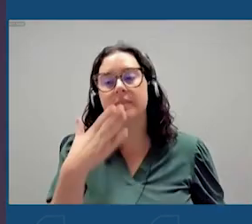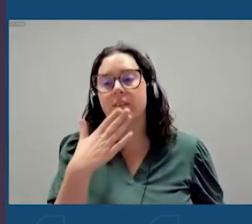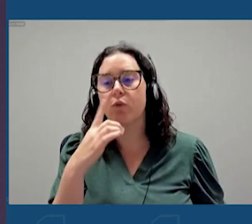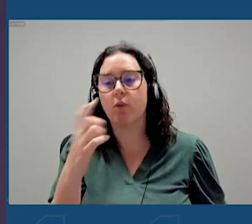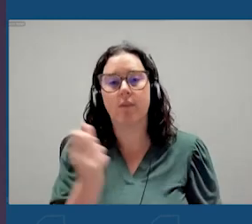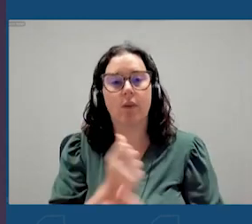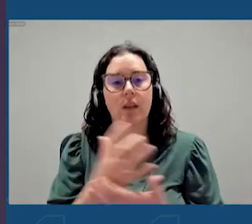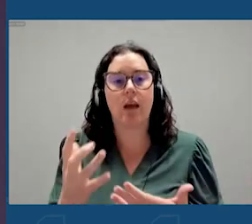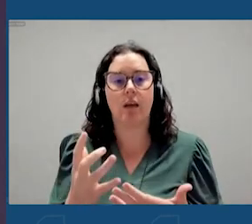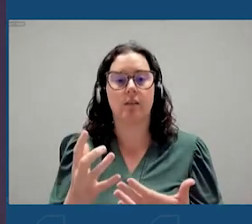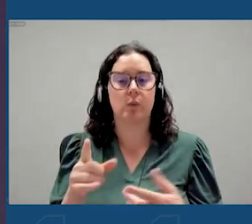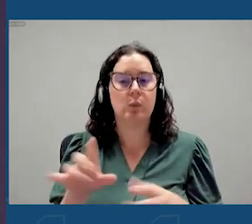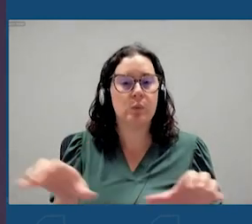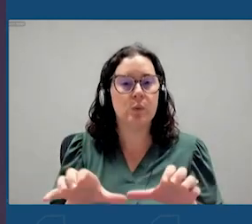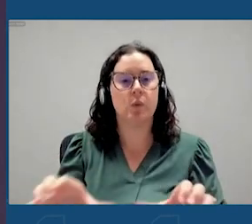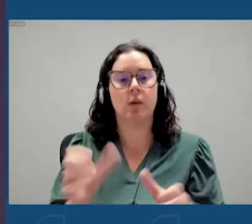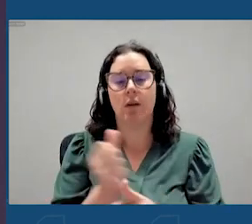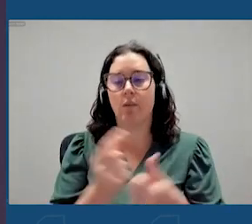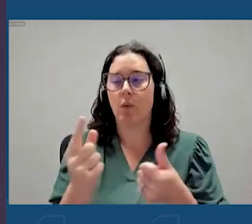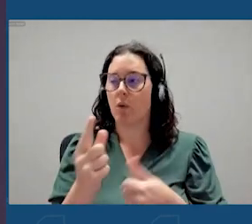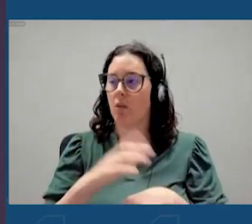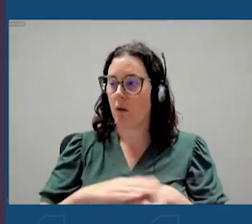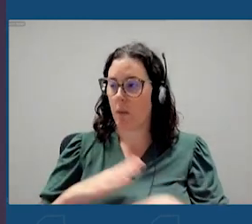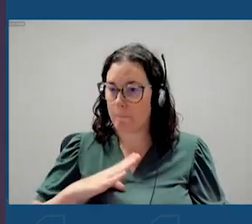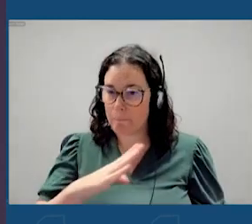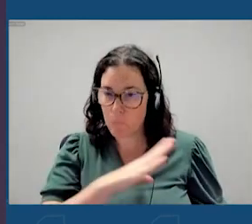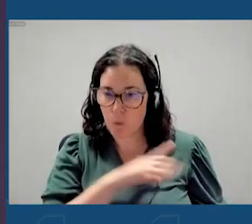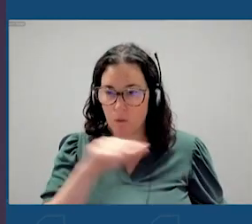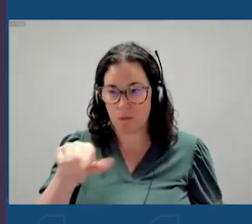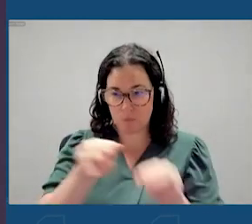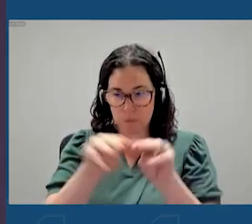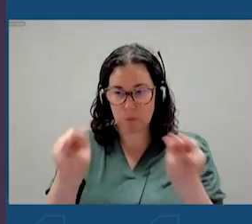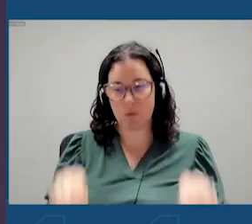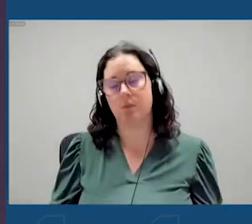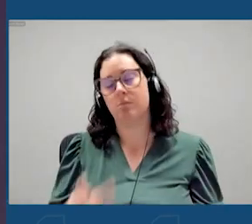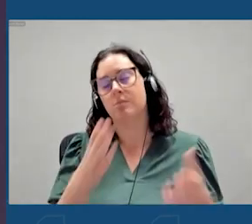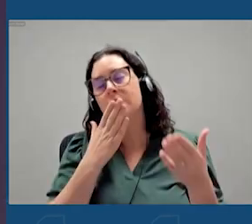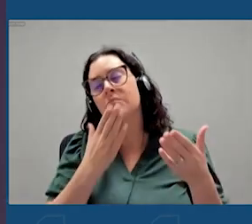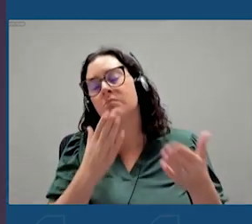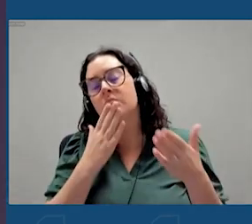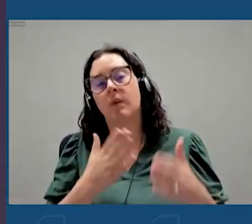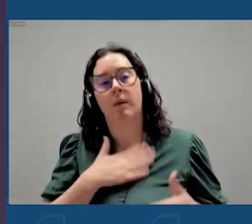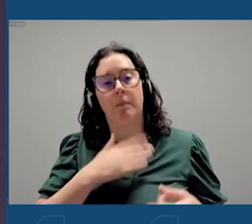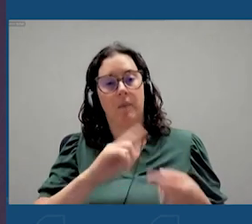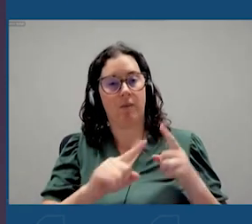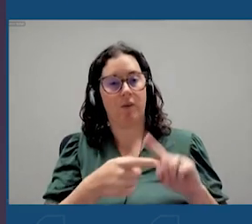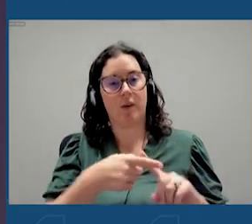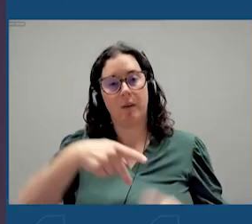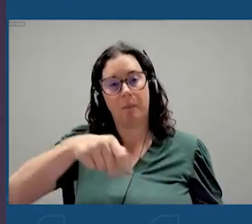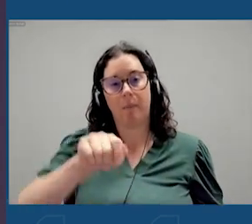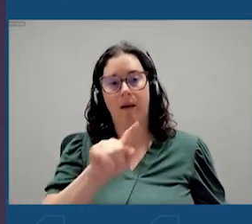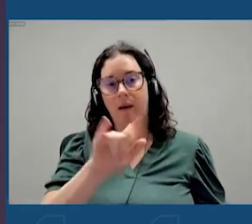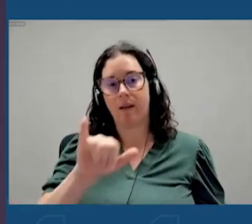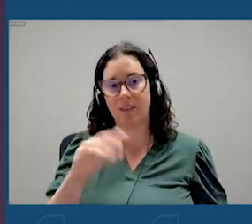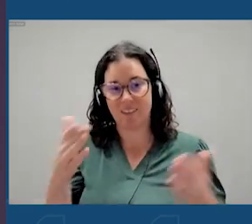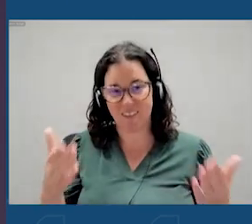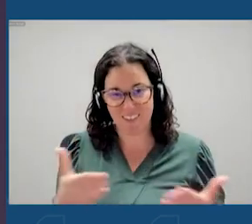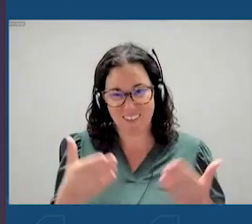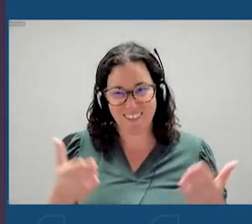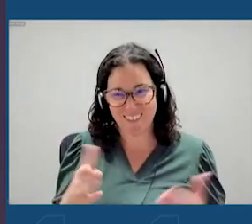and everyone who's on the board of the Museum of Jewish Heritage. And I know my friend Patty Kenner is here as well, who has been talking